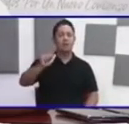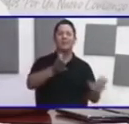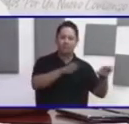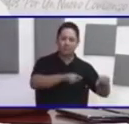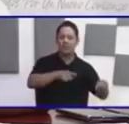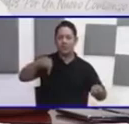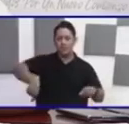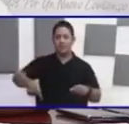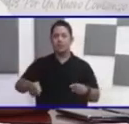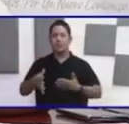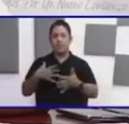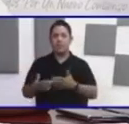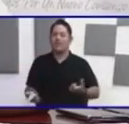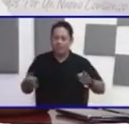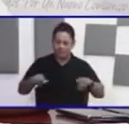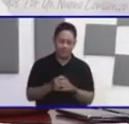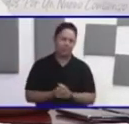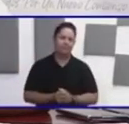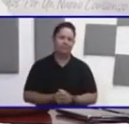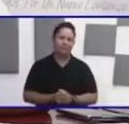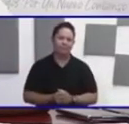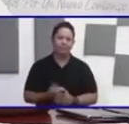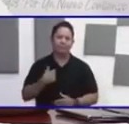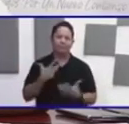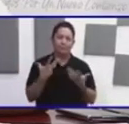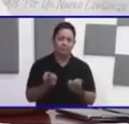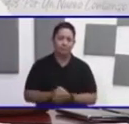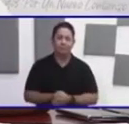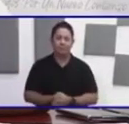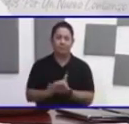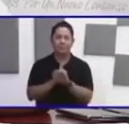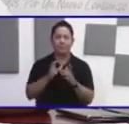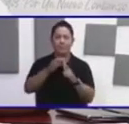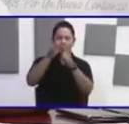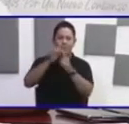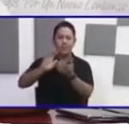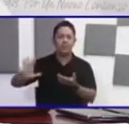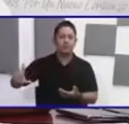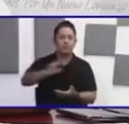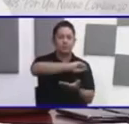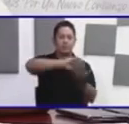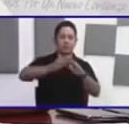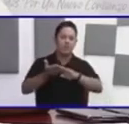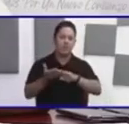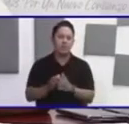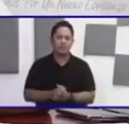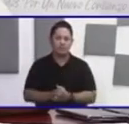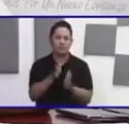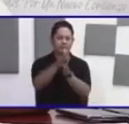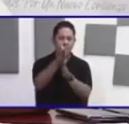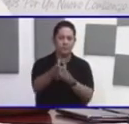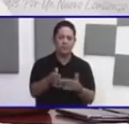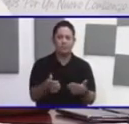que I want to give a special hello to all the entire community. For me, it's a pleasure